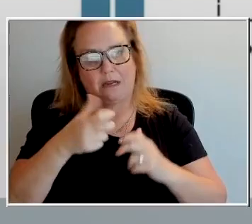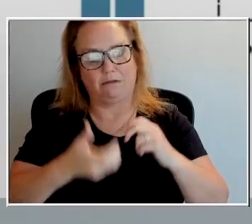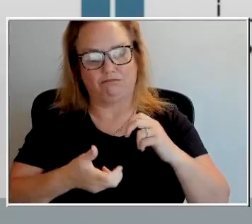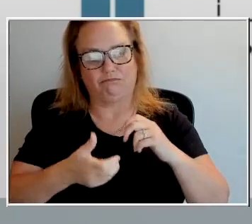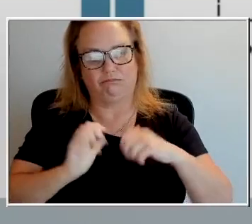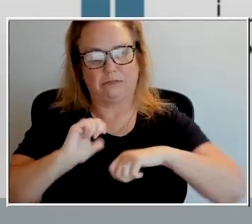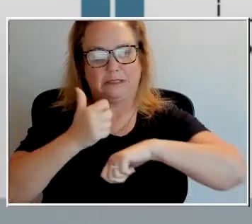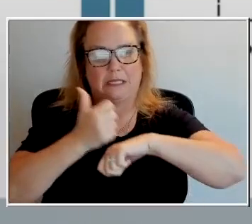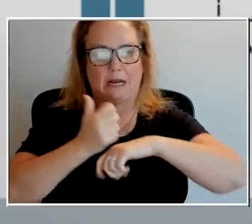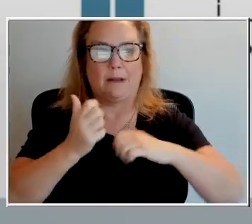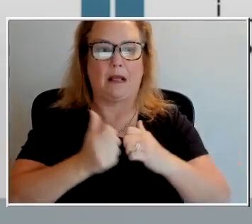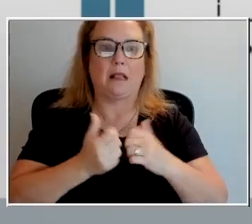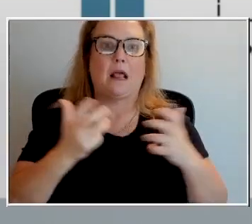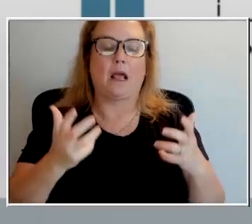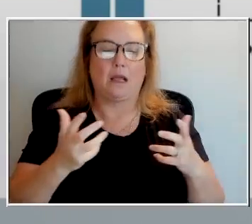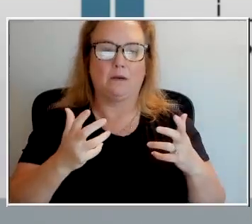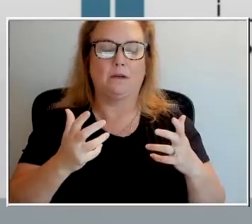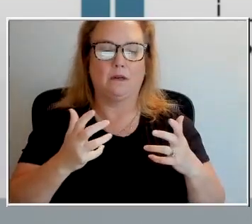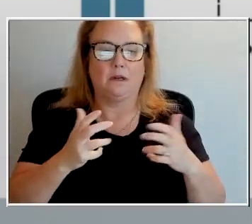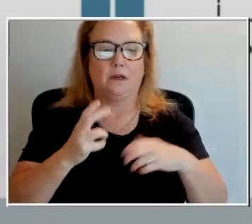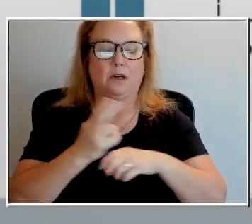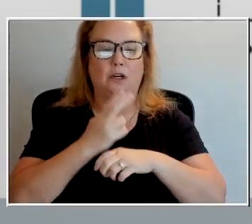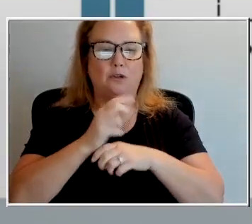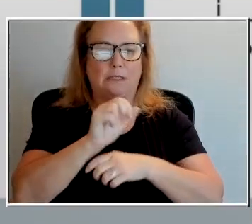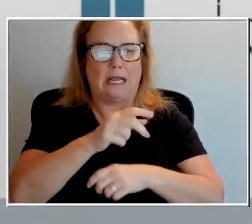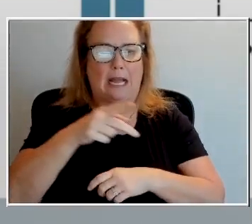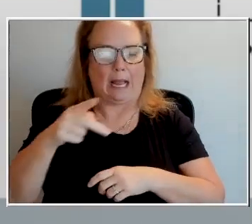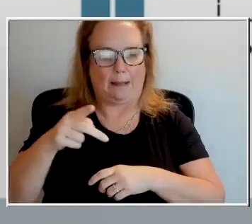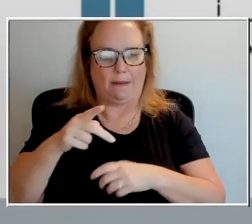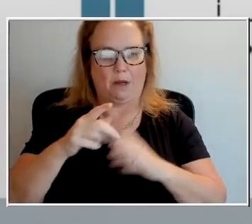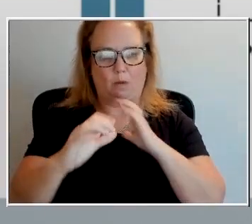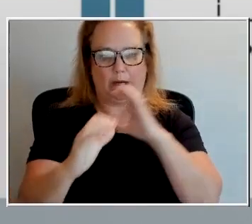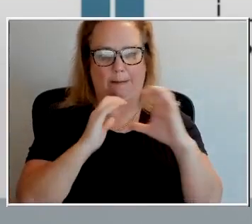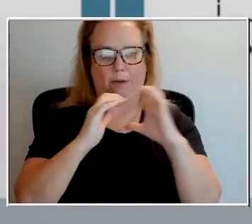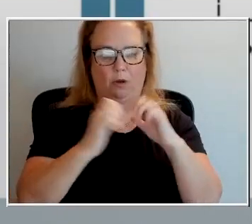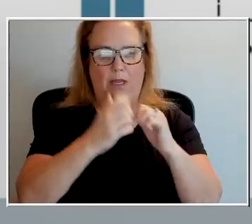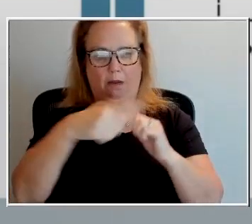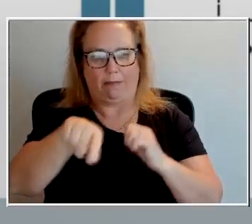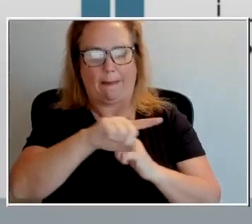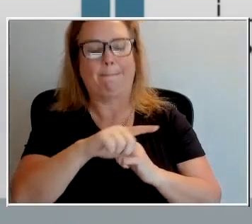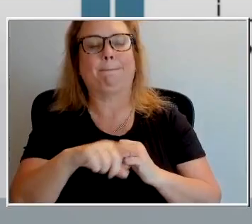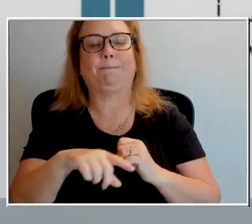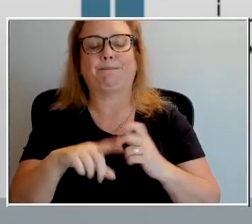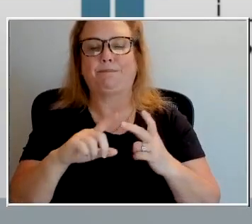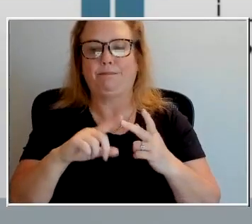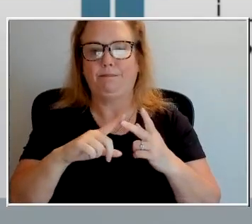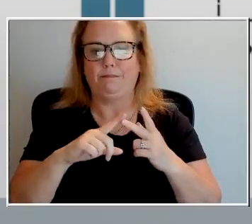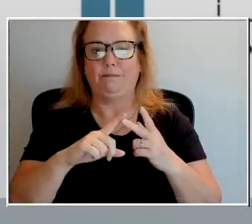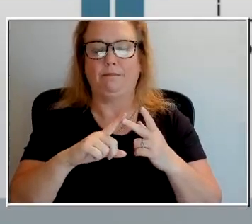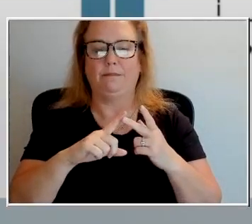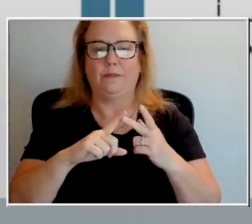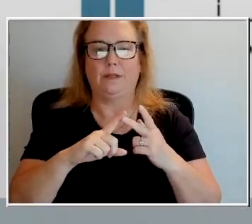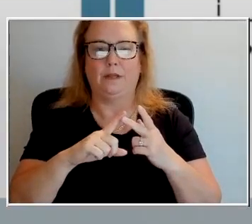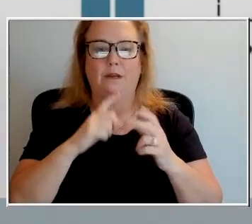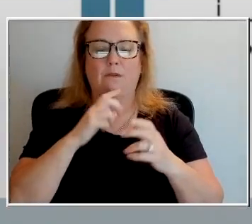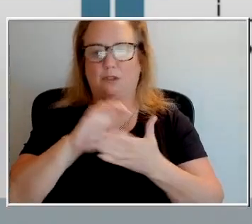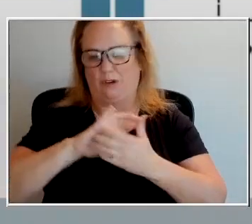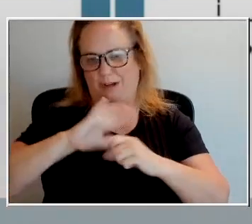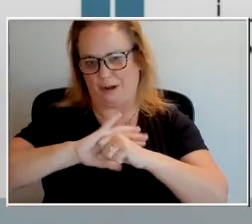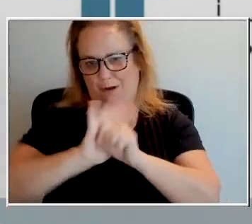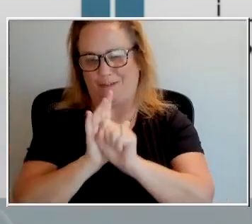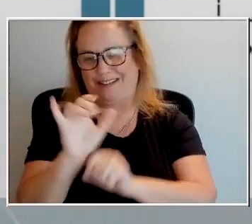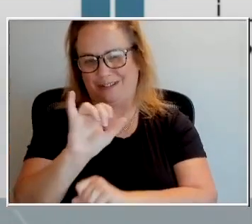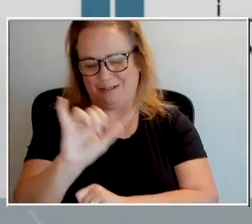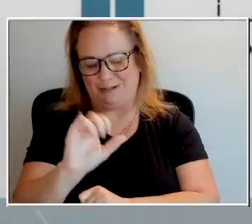of it was using an app where we communicated with you and televideo, because this was during COVID times as well.